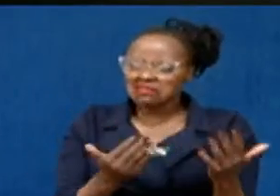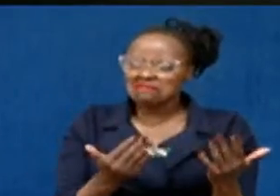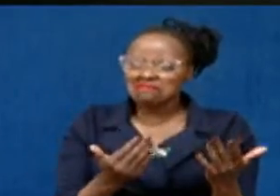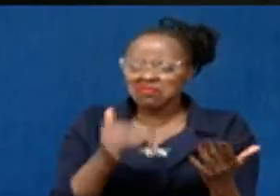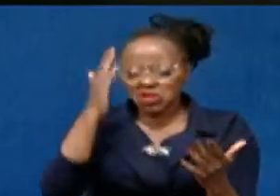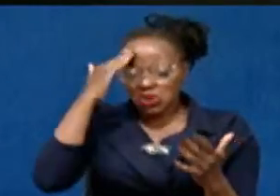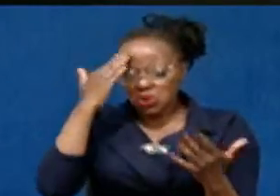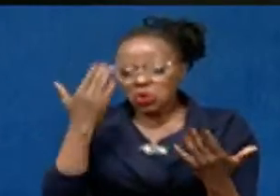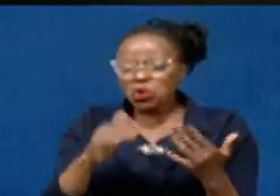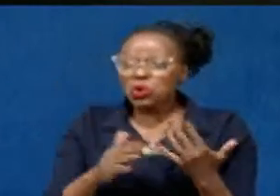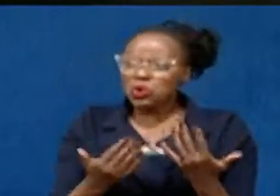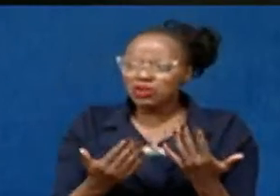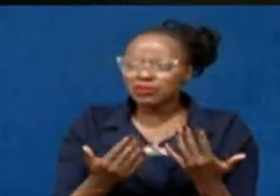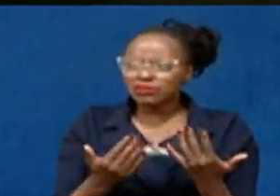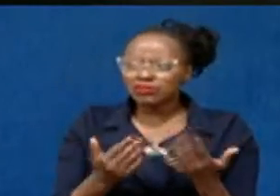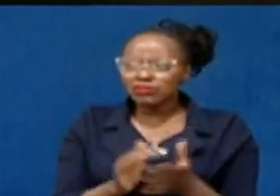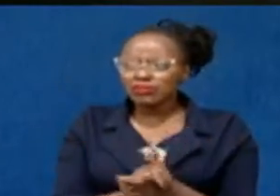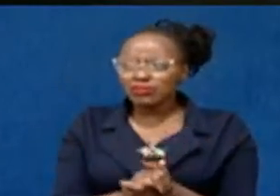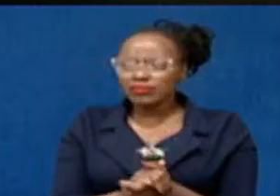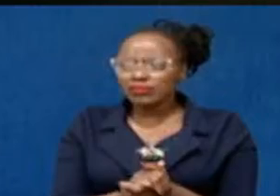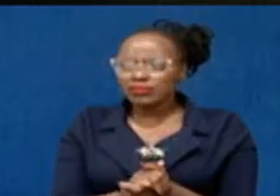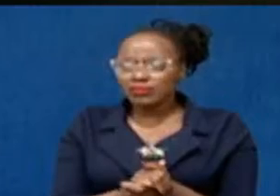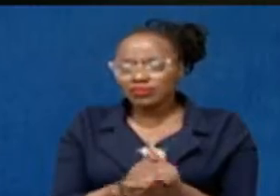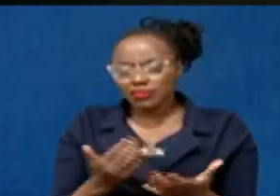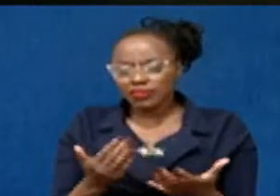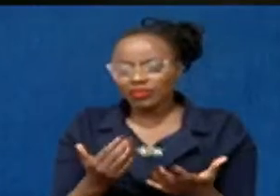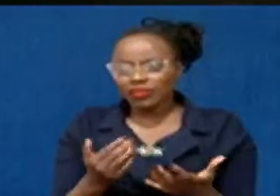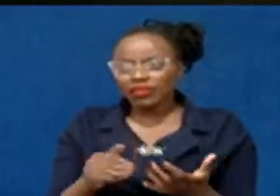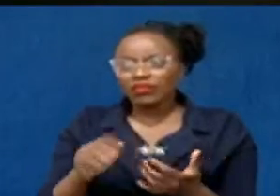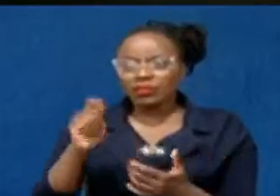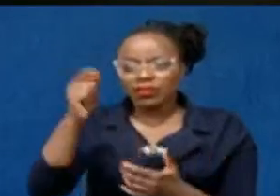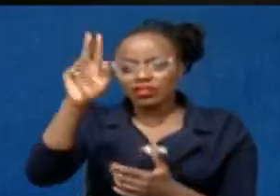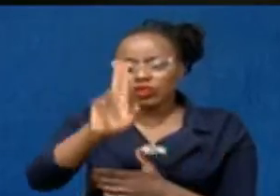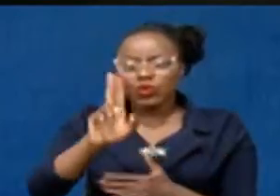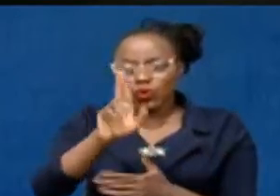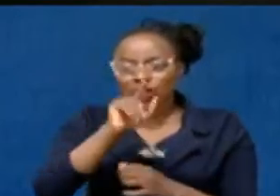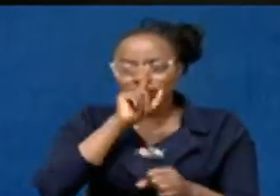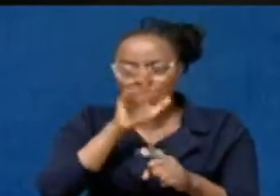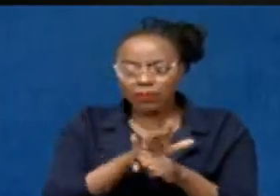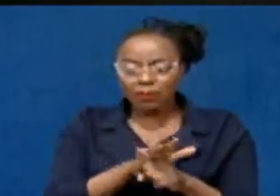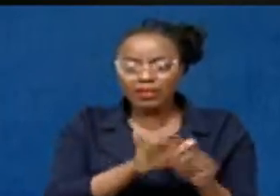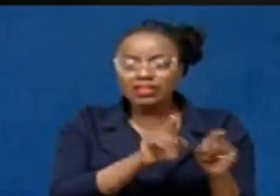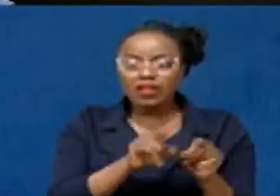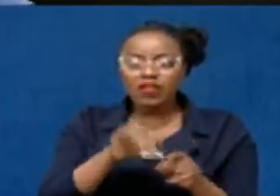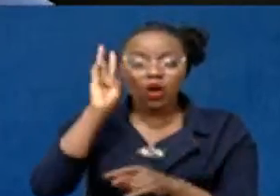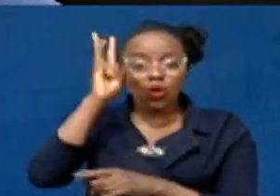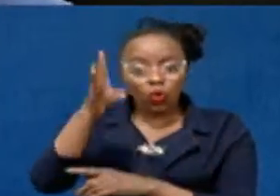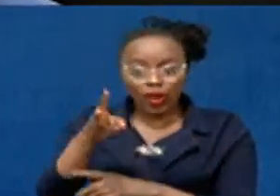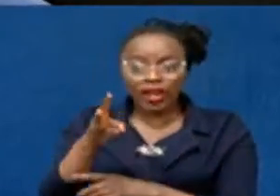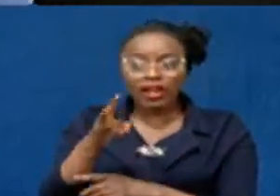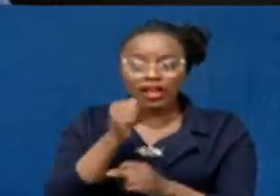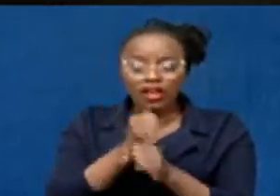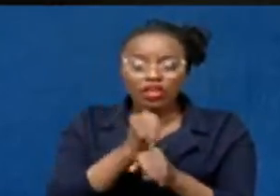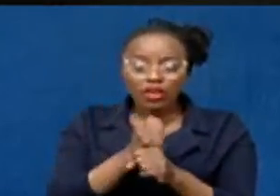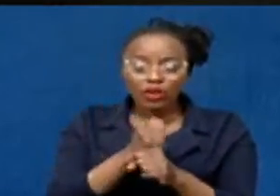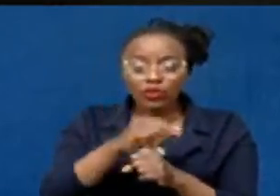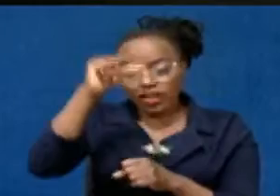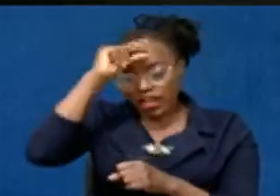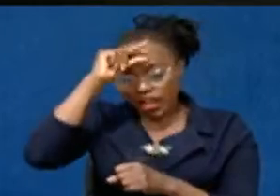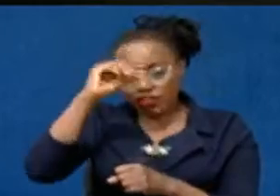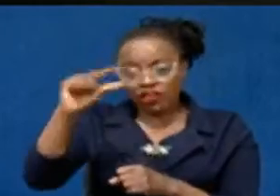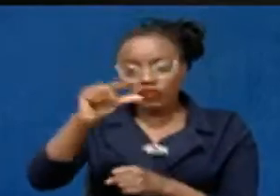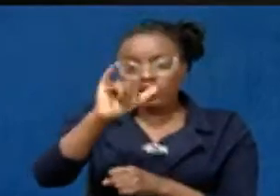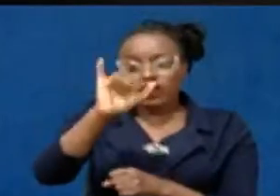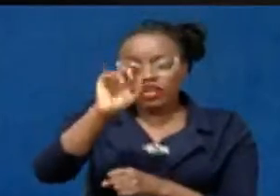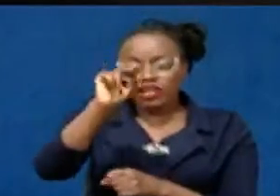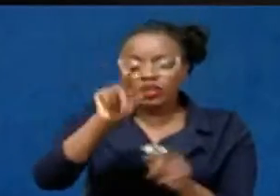It was, the UK... President Uhuru Kenyatta promised KANU that they will be ndani ya serikali. Gideon Moi said,